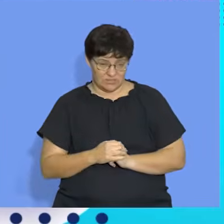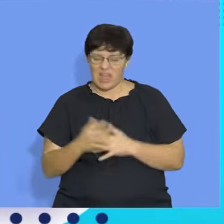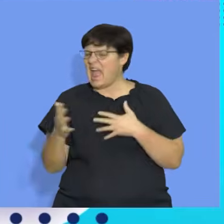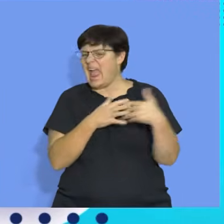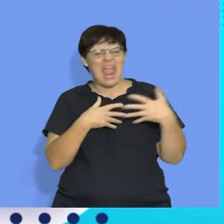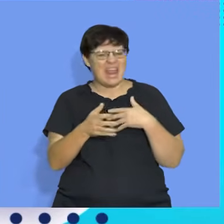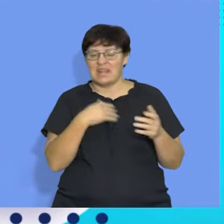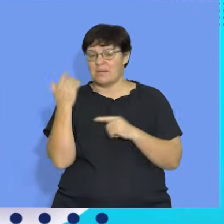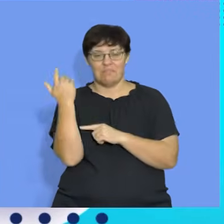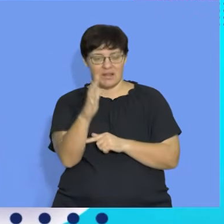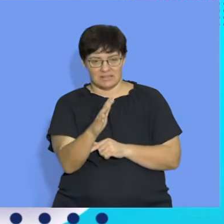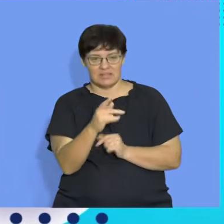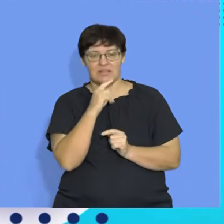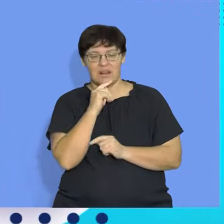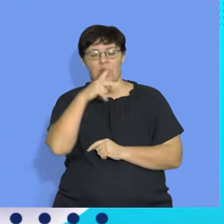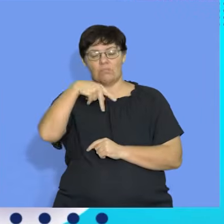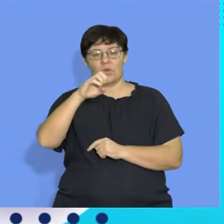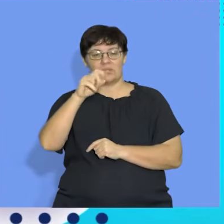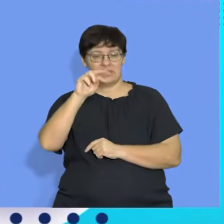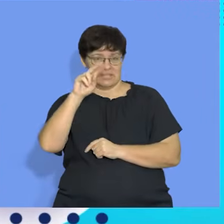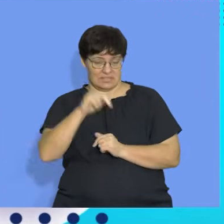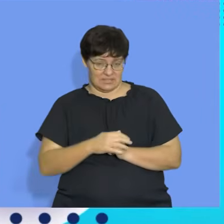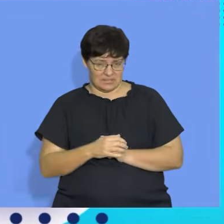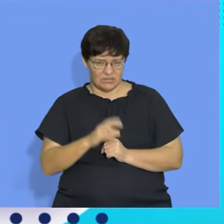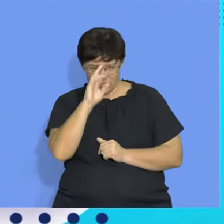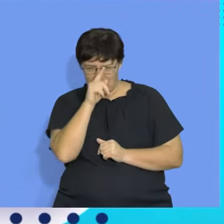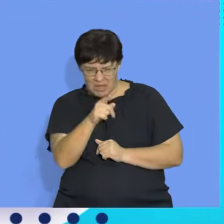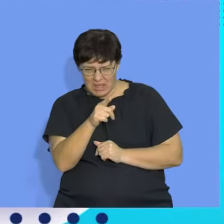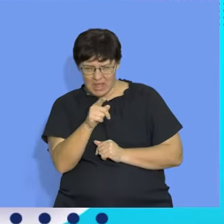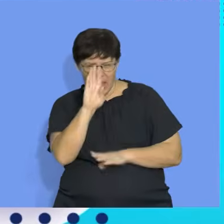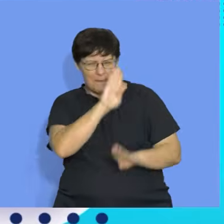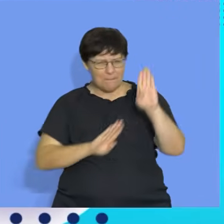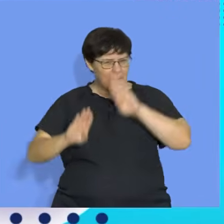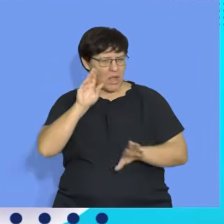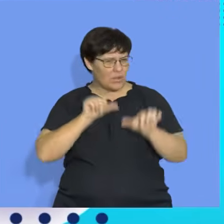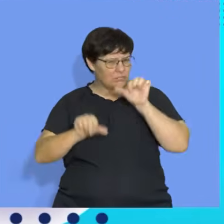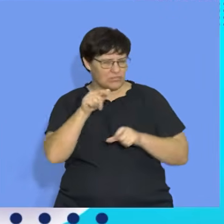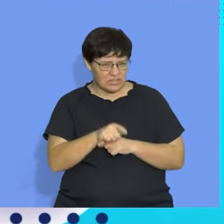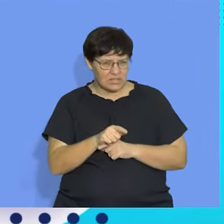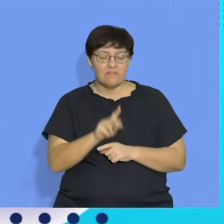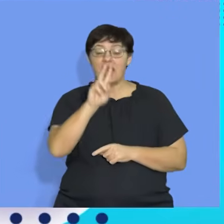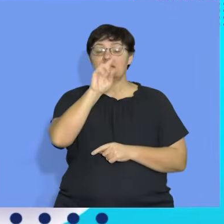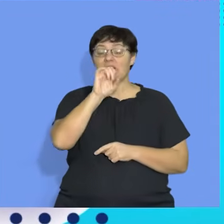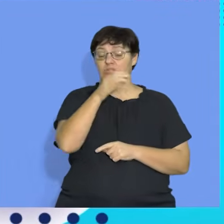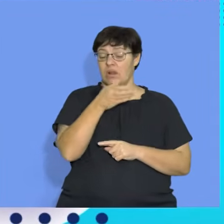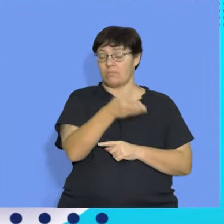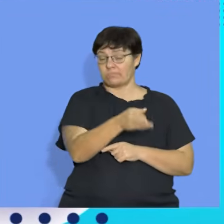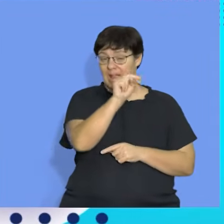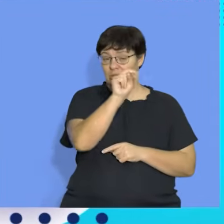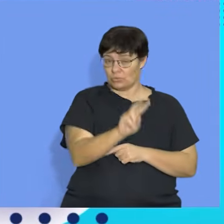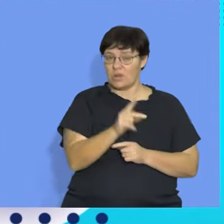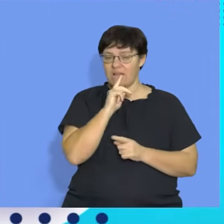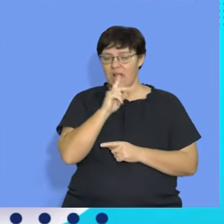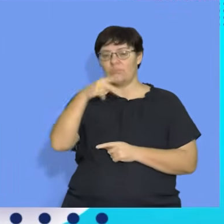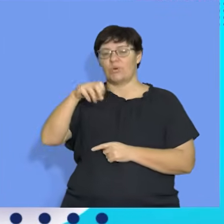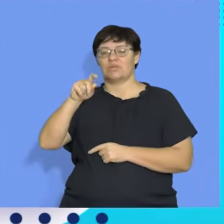that we call a protein. I don't know if you can remember biochemistry, but if there's nitrogen present, it's a protein. And